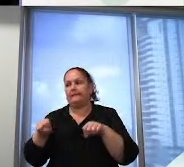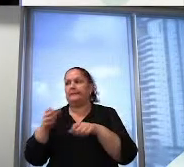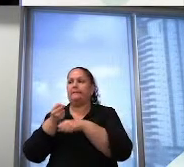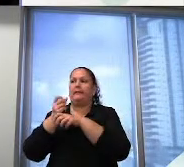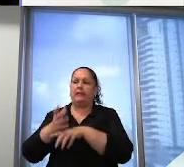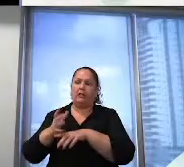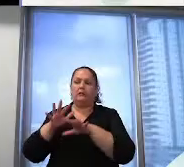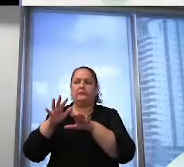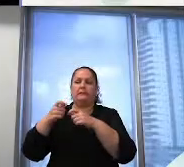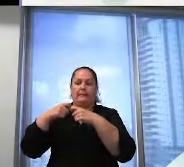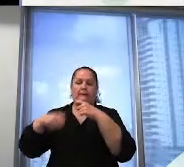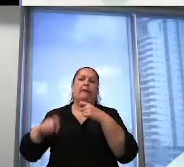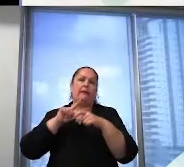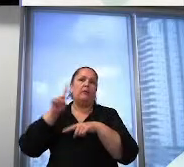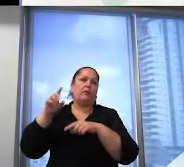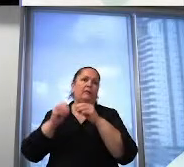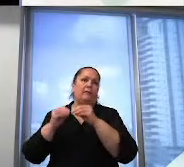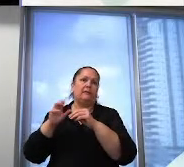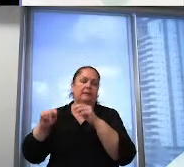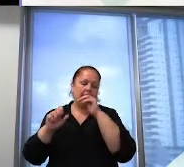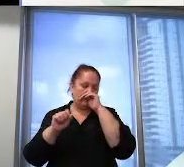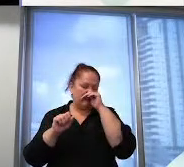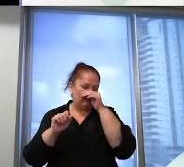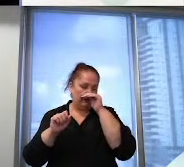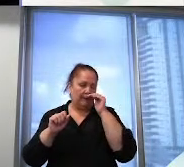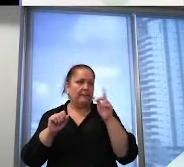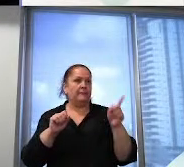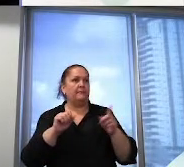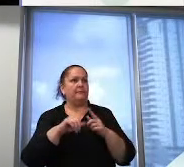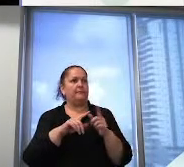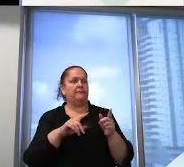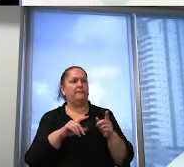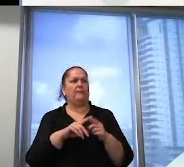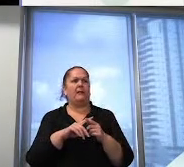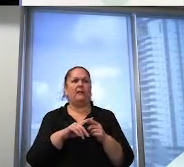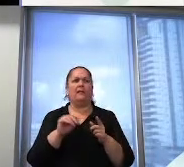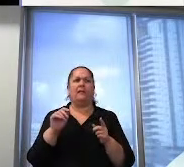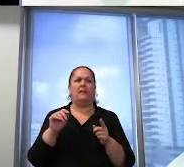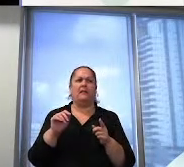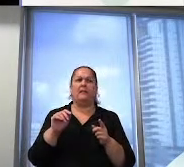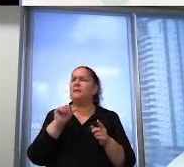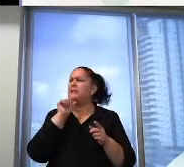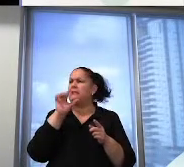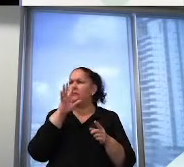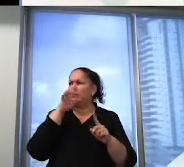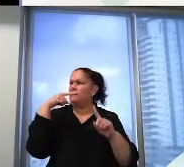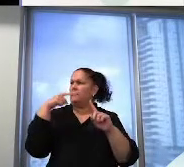that could cause an immediate outage. Okay, and you mentioned, So